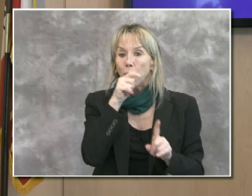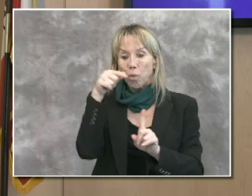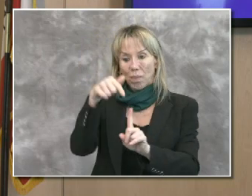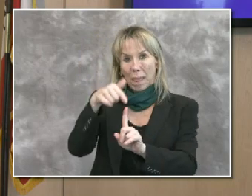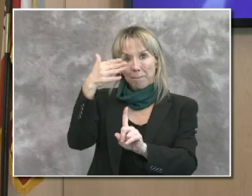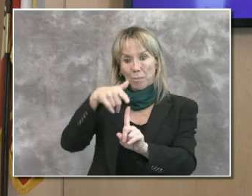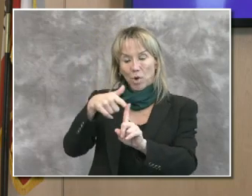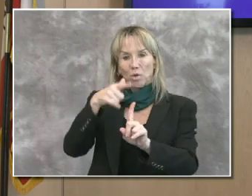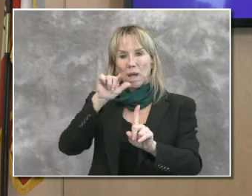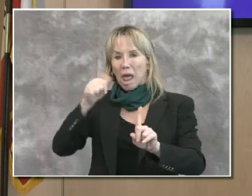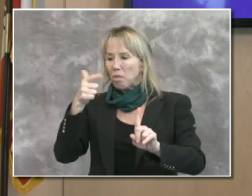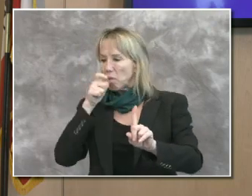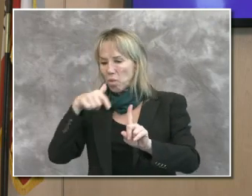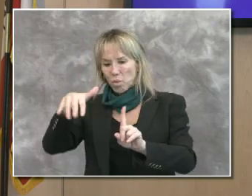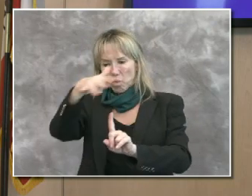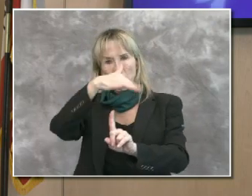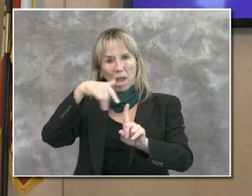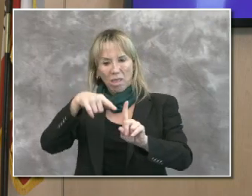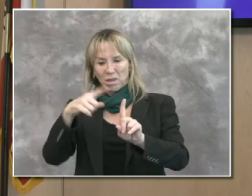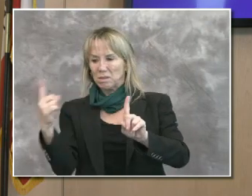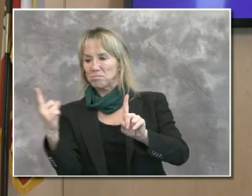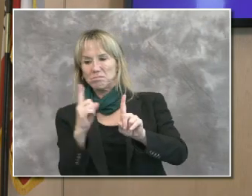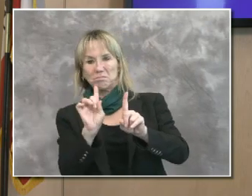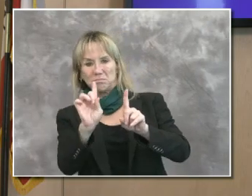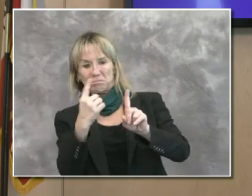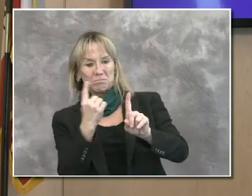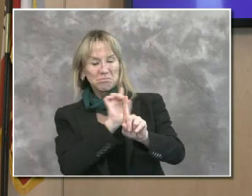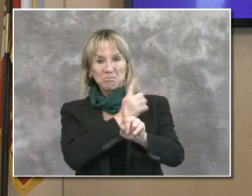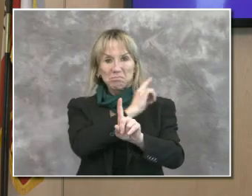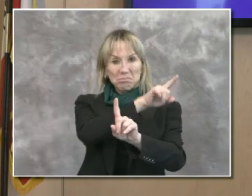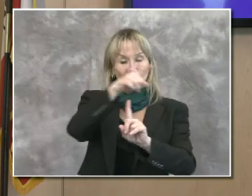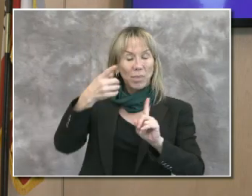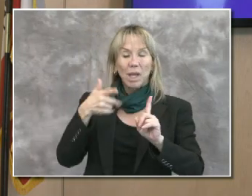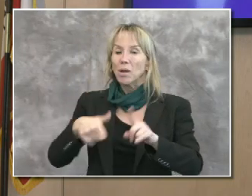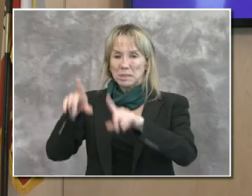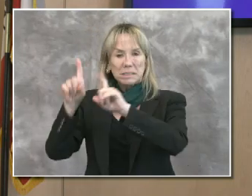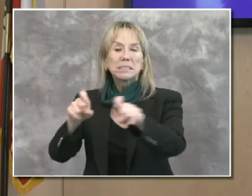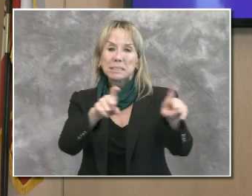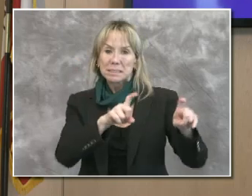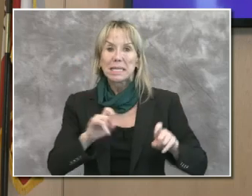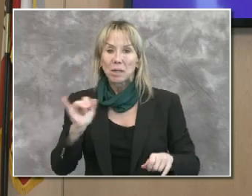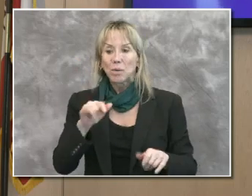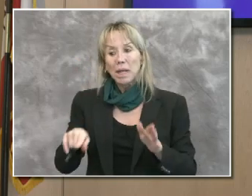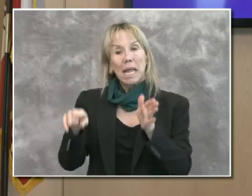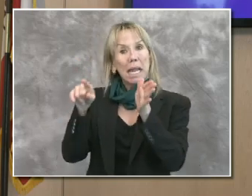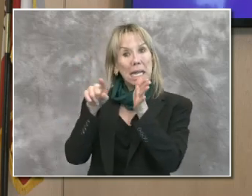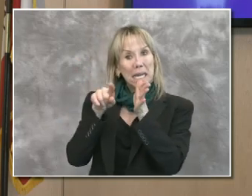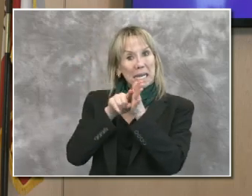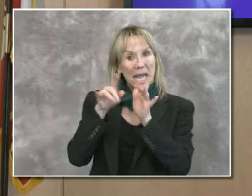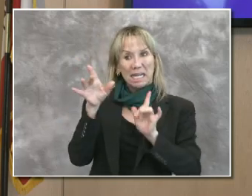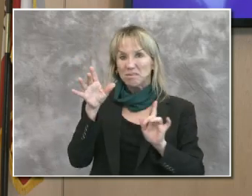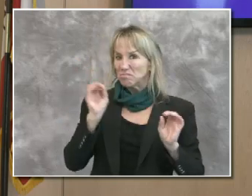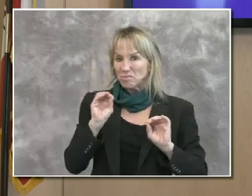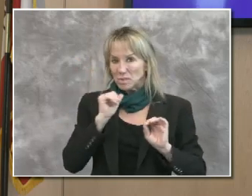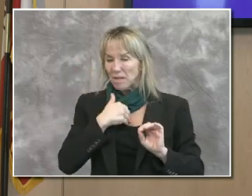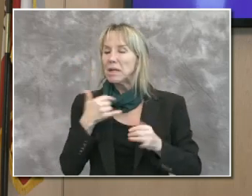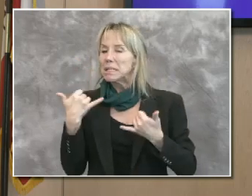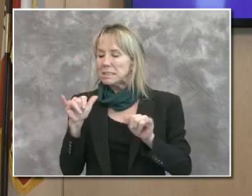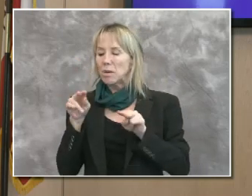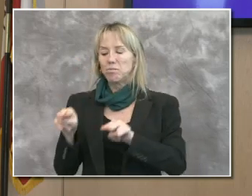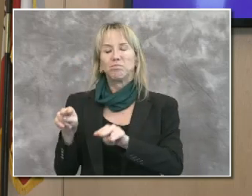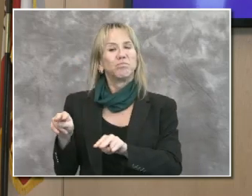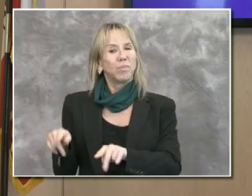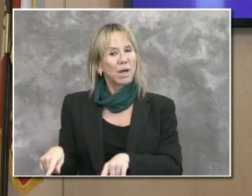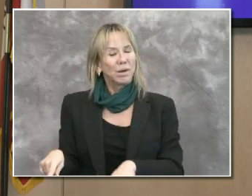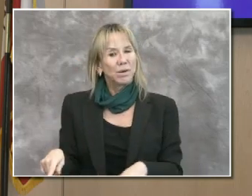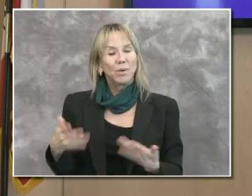with that person, if they would have been tested along the same way. So if they're negative, we would continue to monitor and guide them. That is